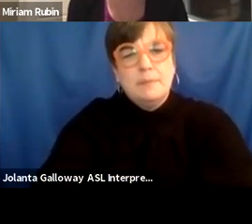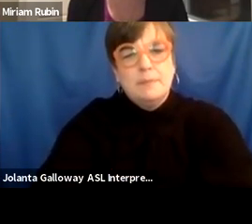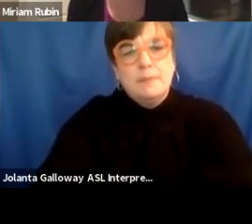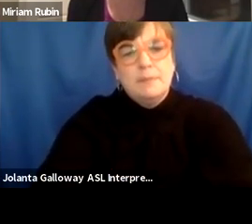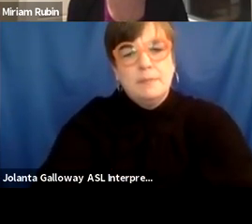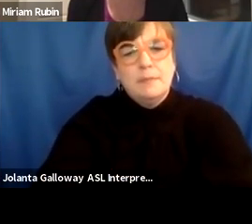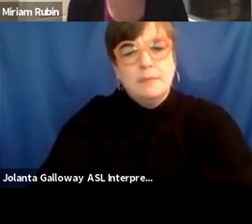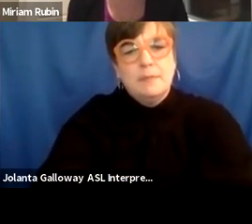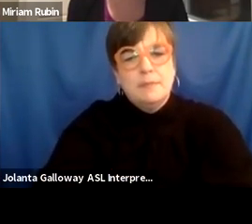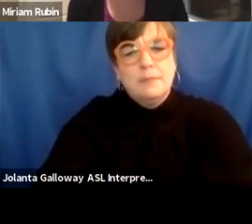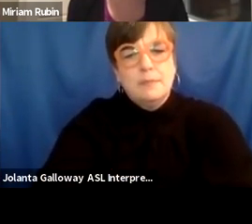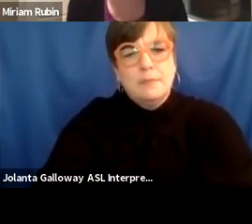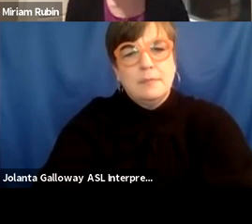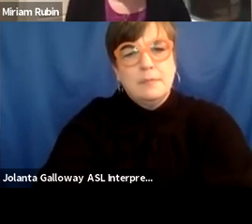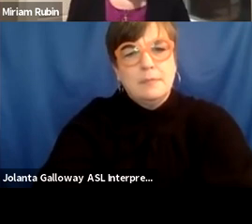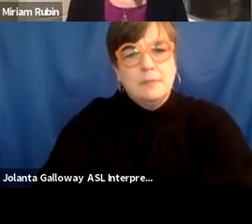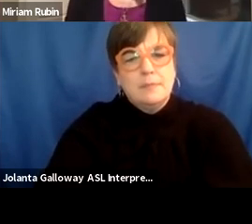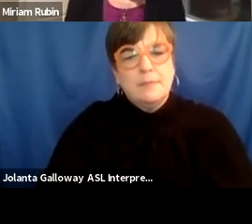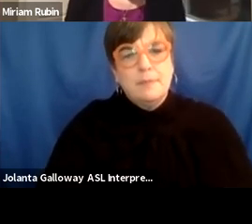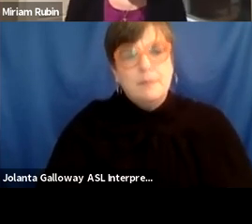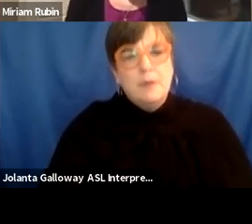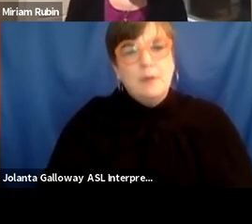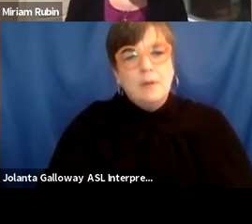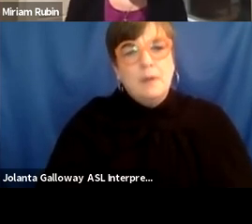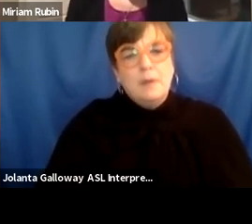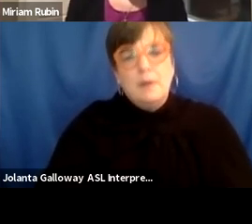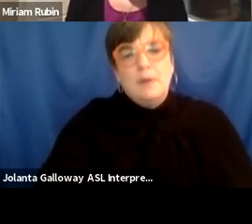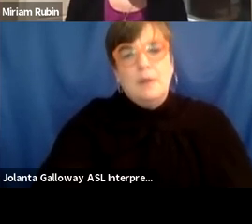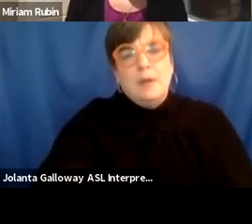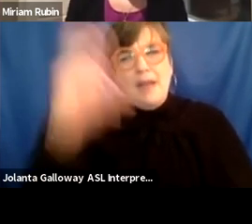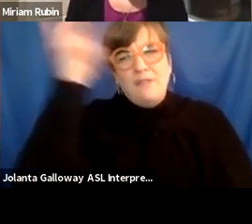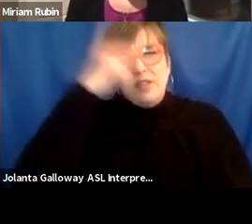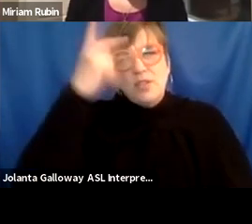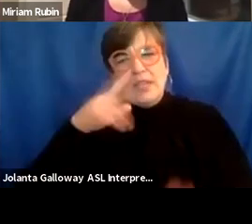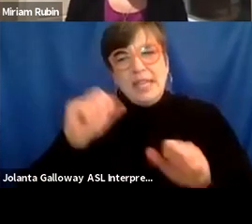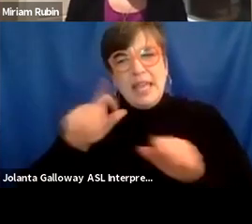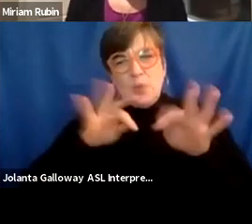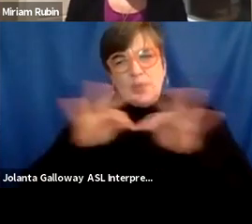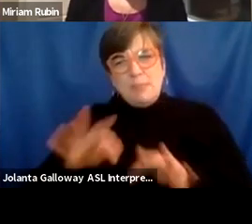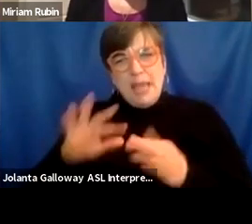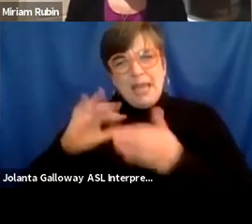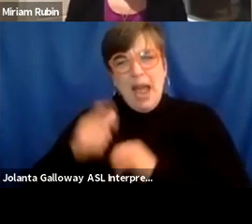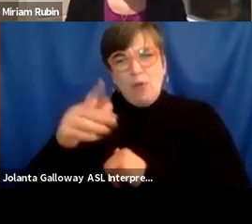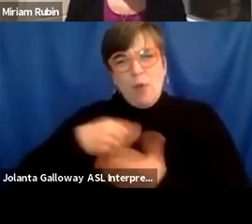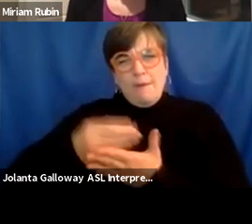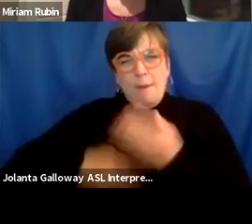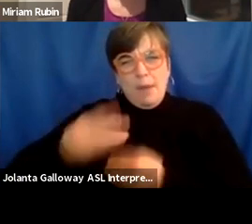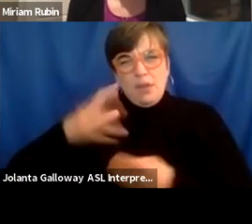just philosophically, talk to me, Mr. Kuda, how you try to have a budget that captures the needs of all of our